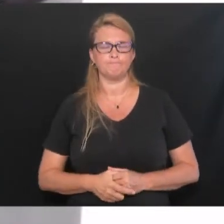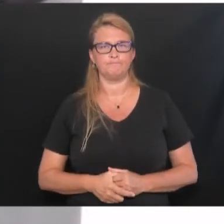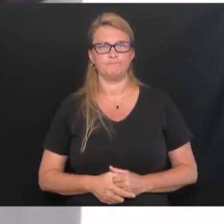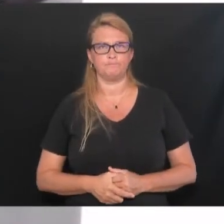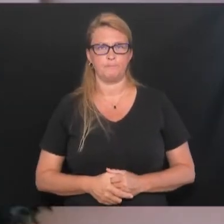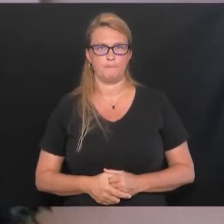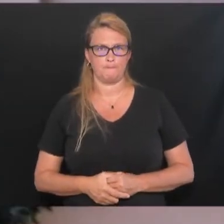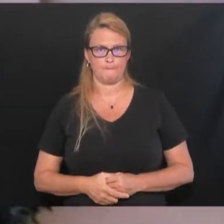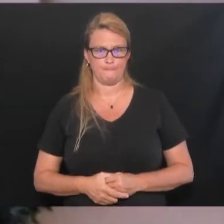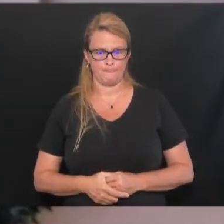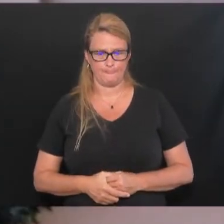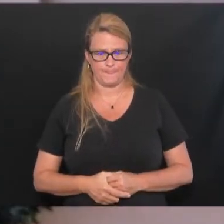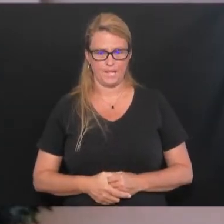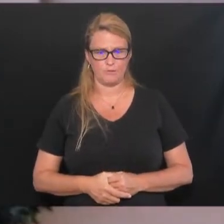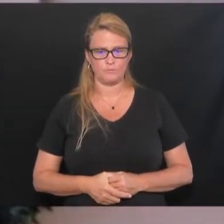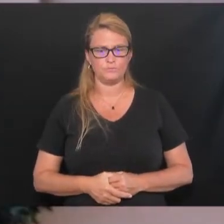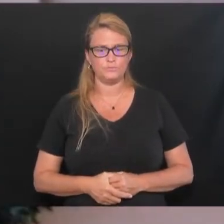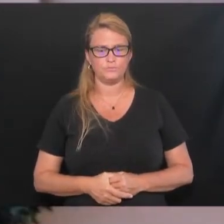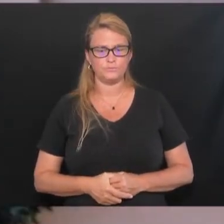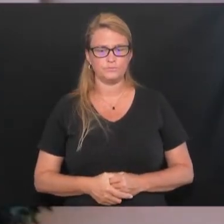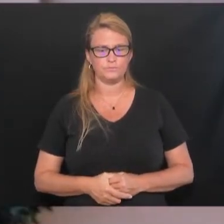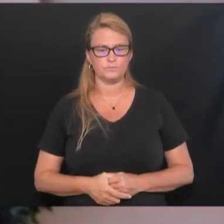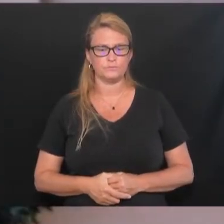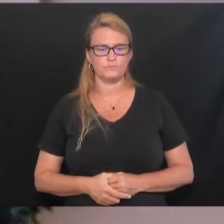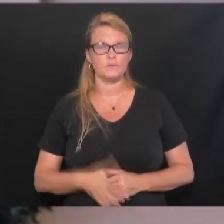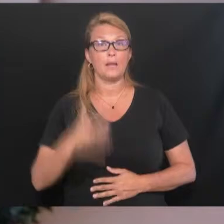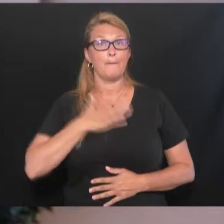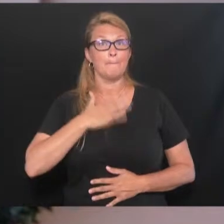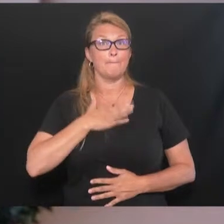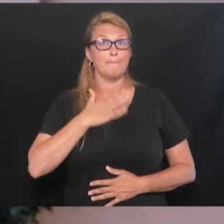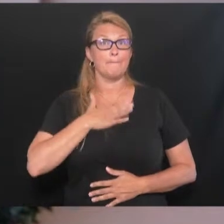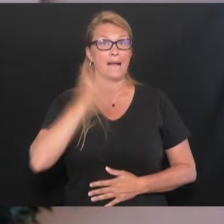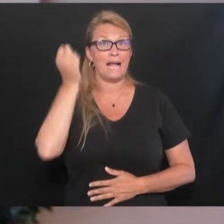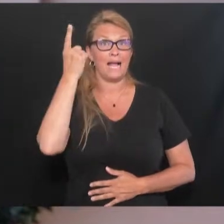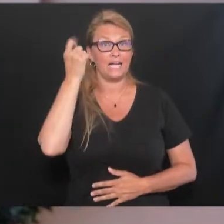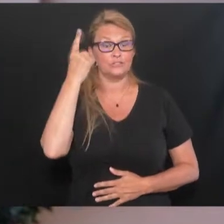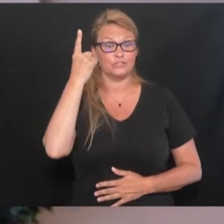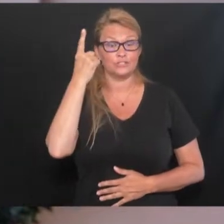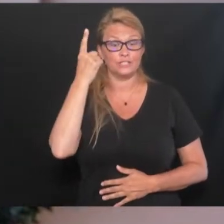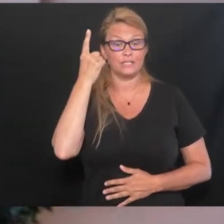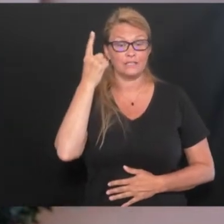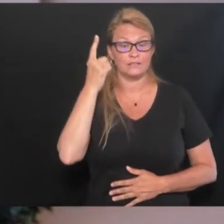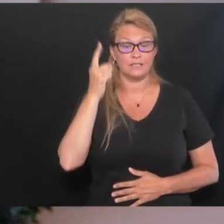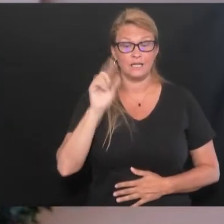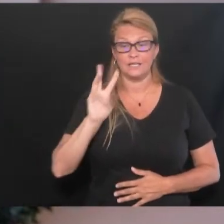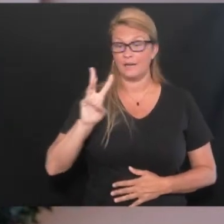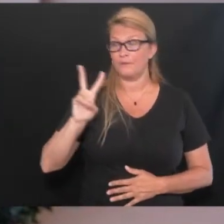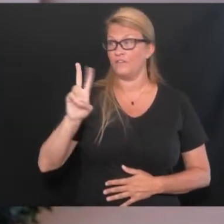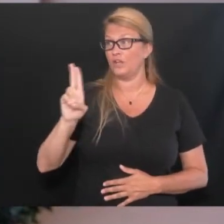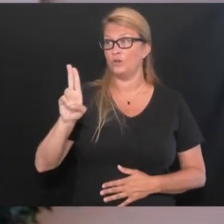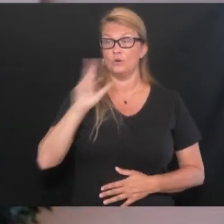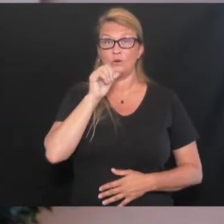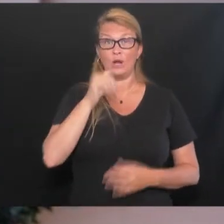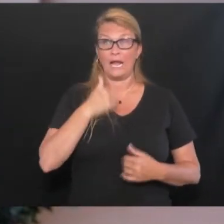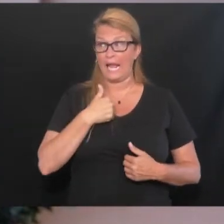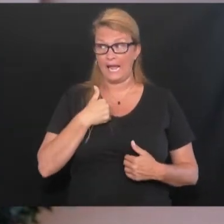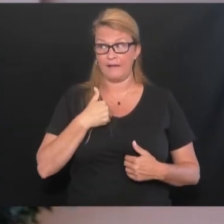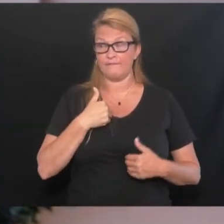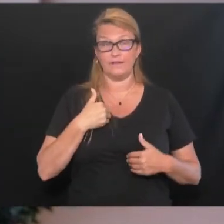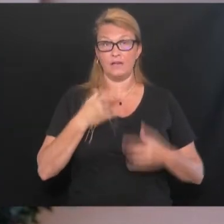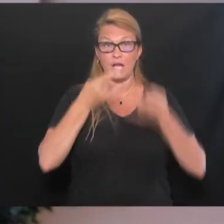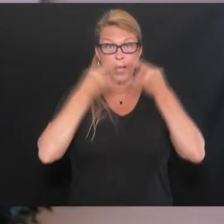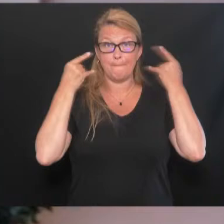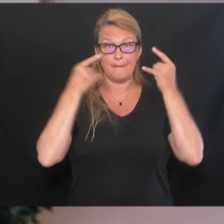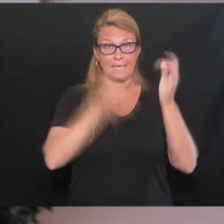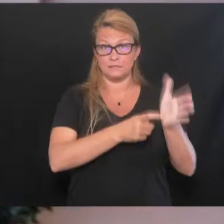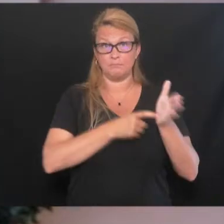Thanks, Sign. There is, in my understanding, Kenny, no mask mandate at WVU. And I would just add very